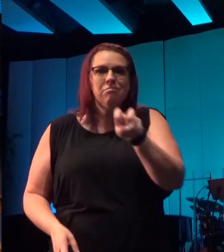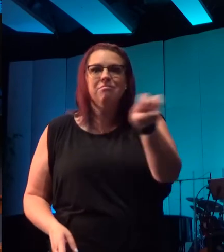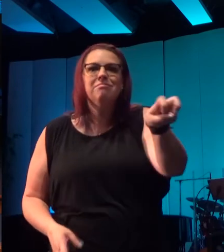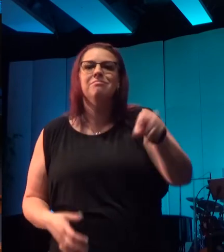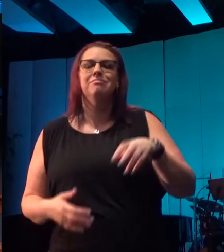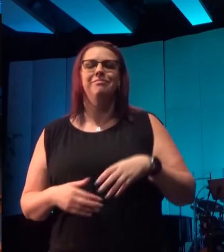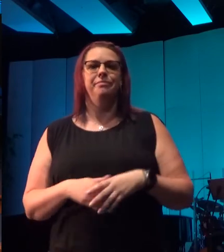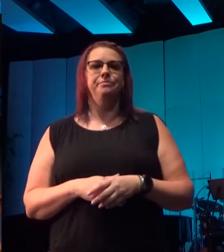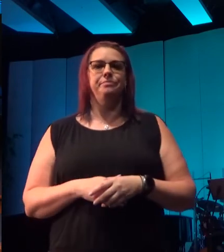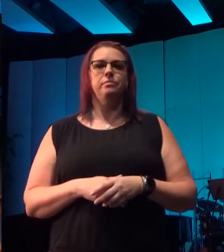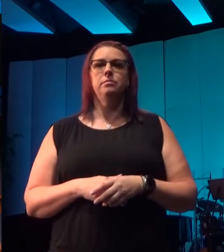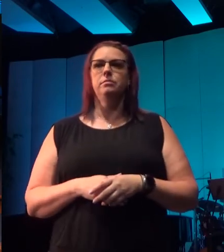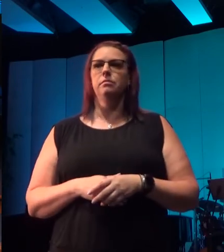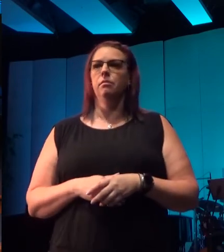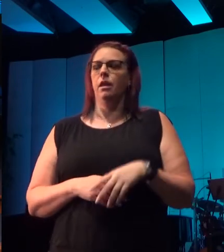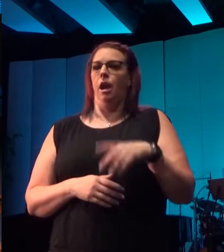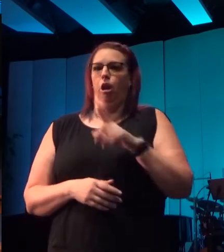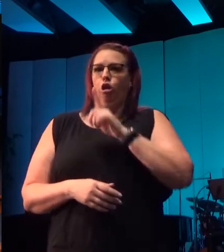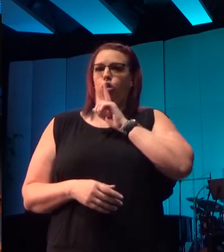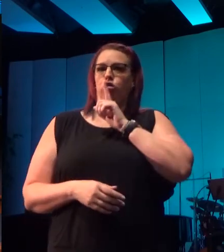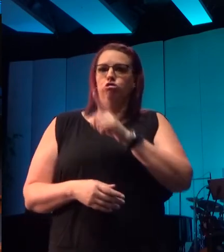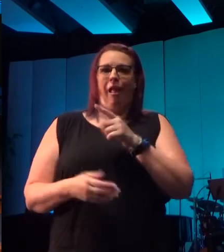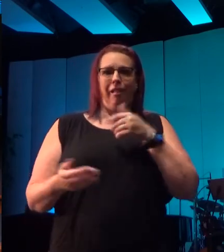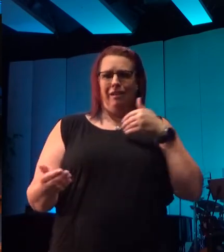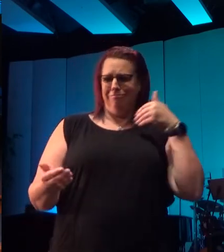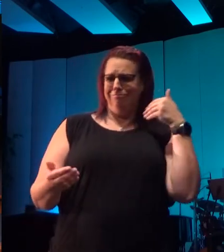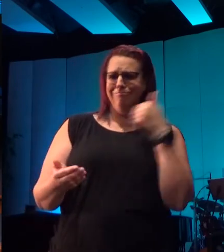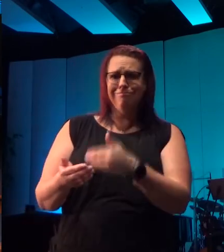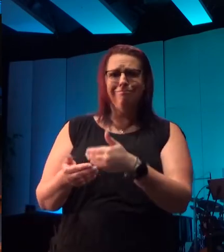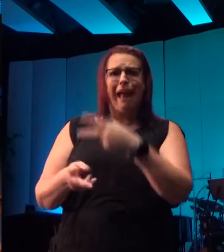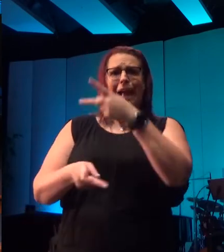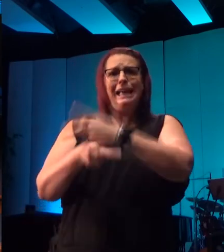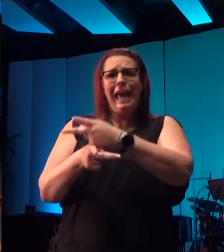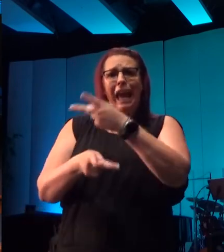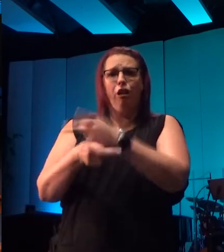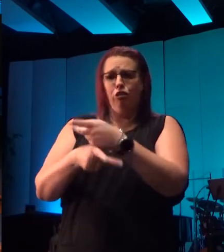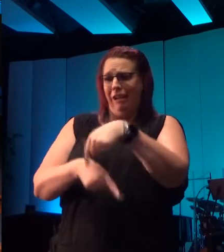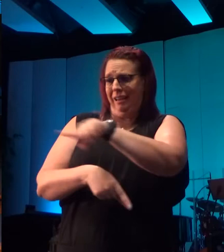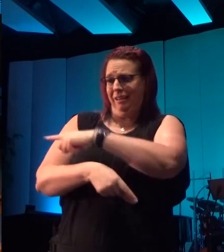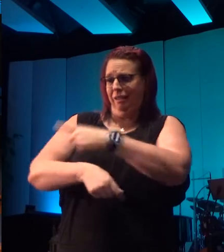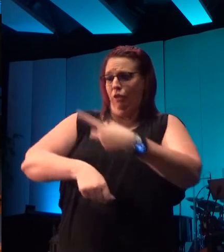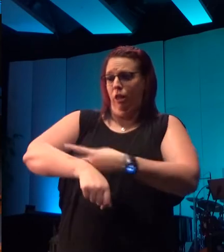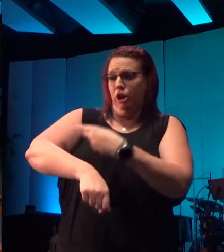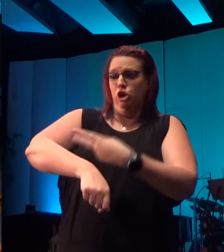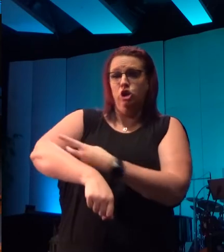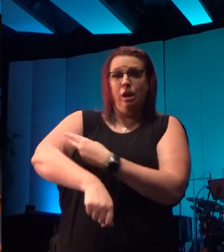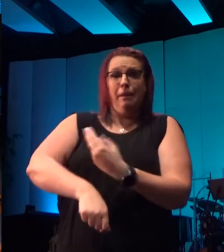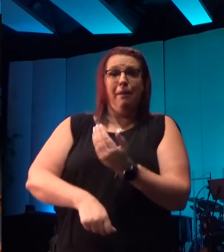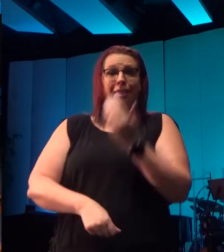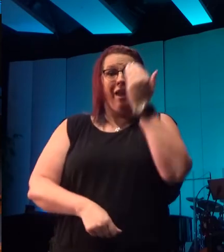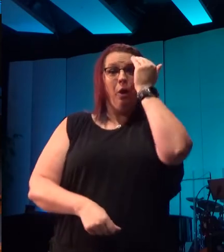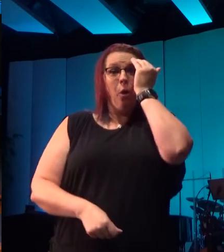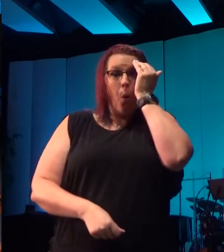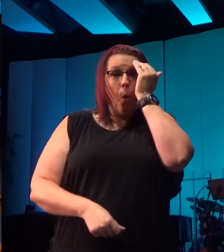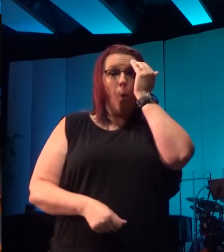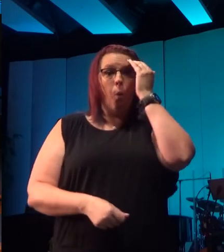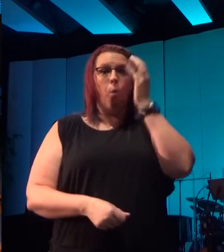they were so close to and caring for the sheep that the sheep loved them. And they recognized the voice of the